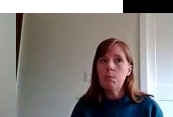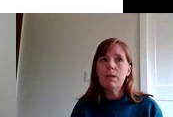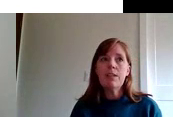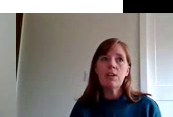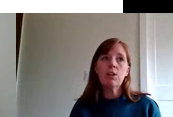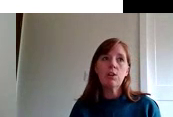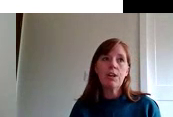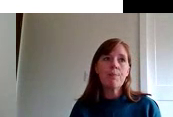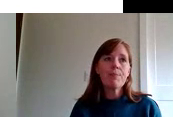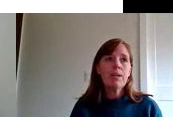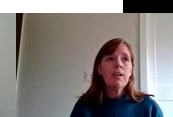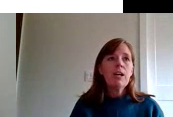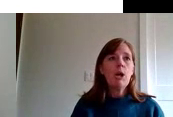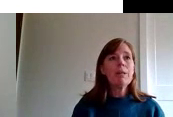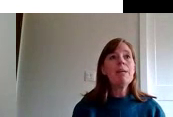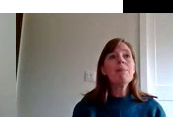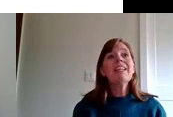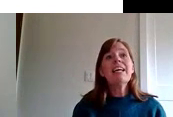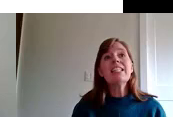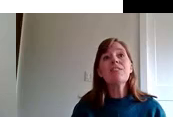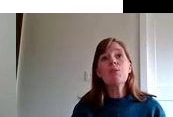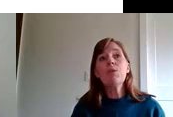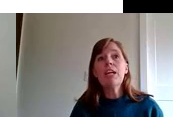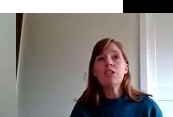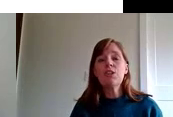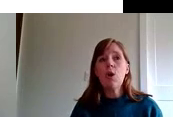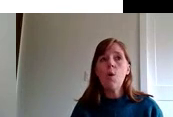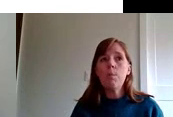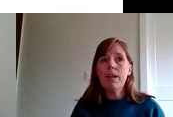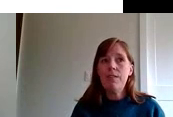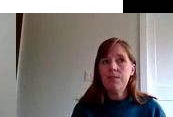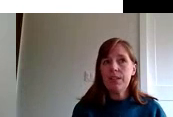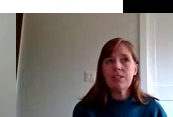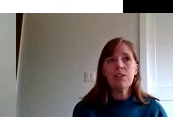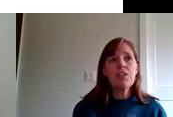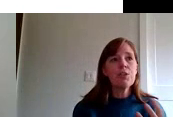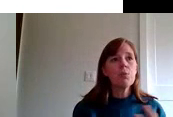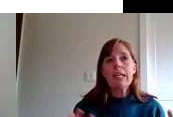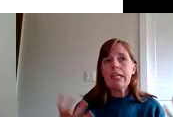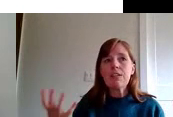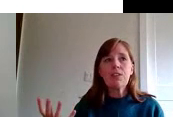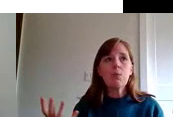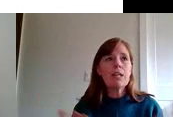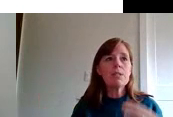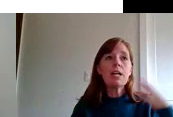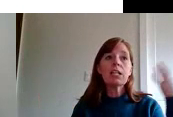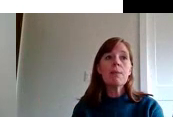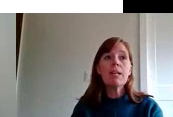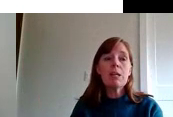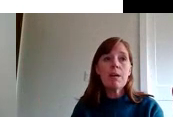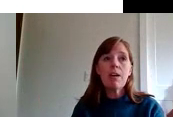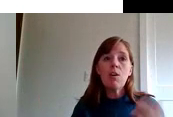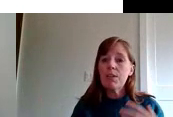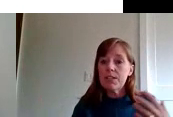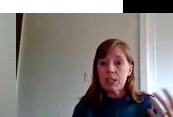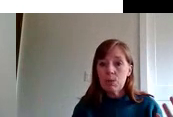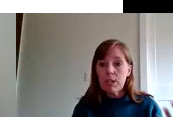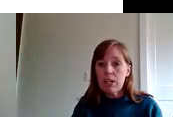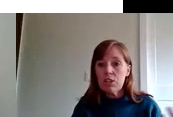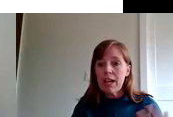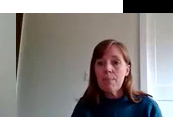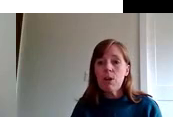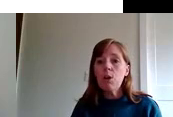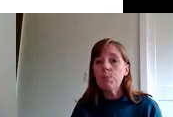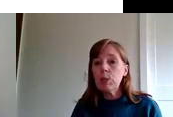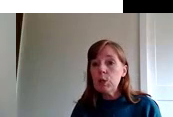voice in their learning. Keeping the lines of communication open. These are 3 different ways. We talked about email, but there's